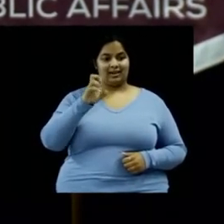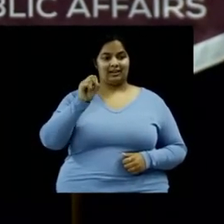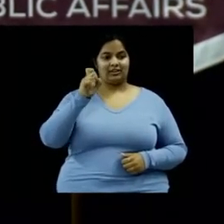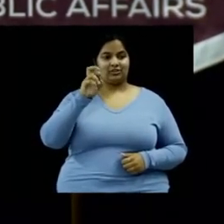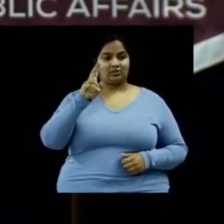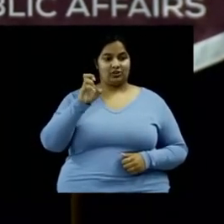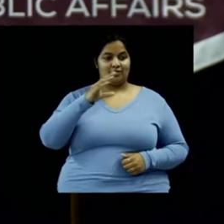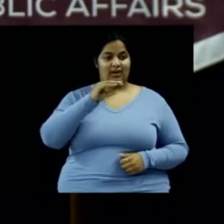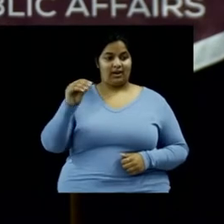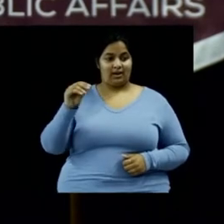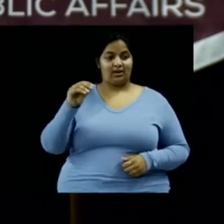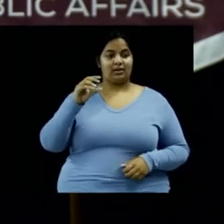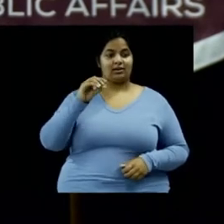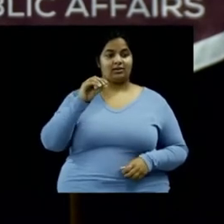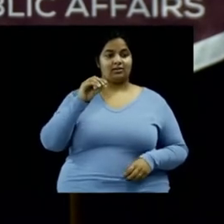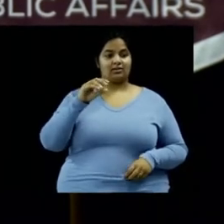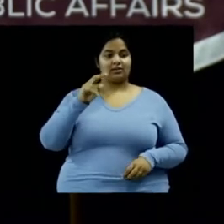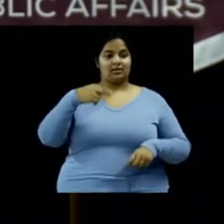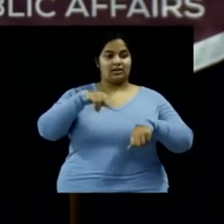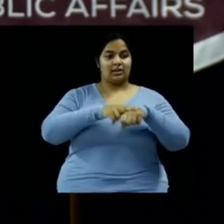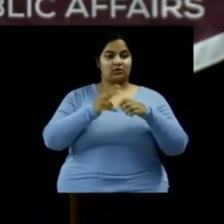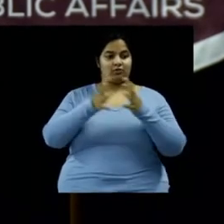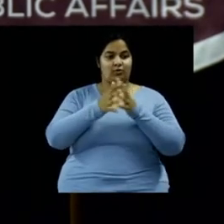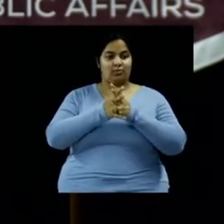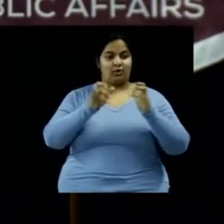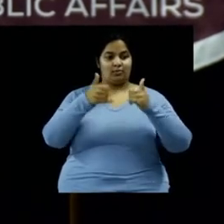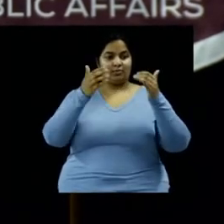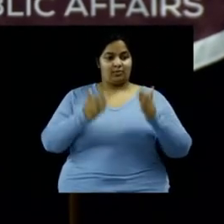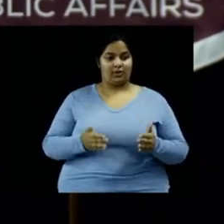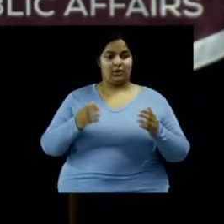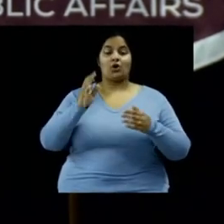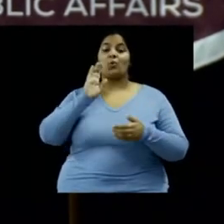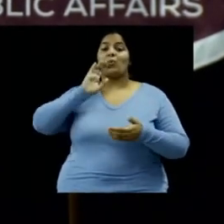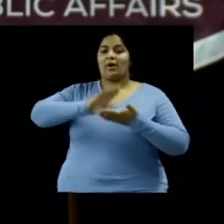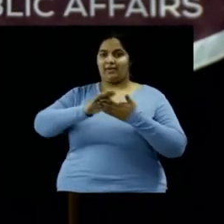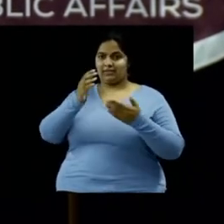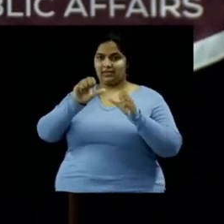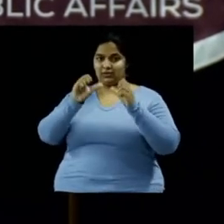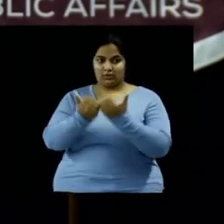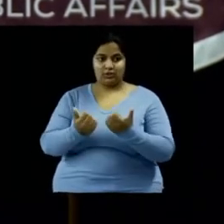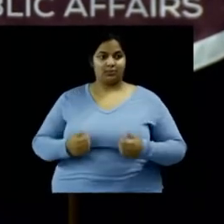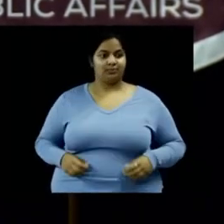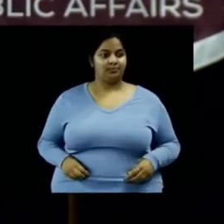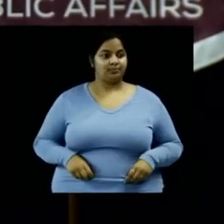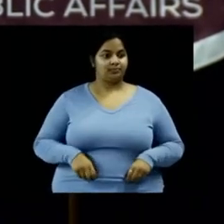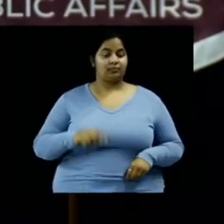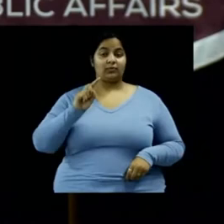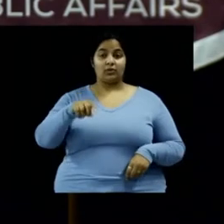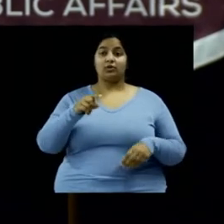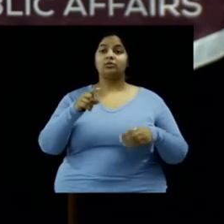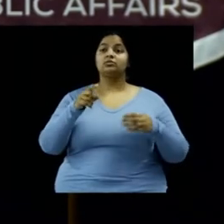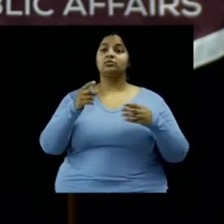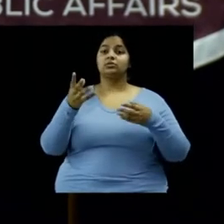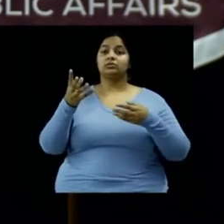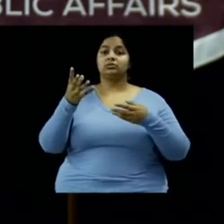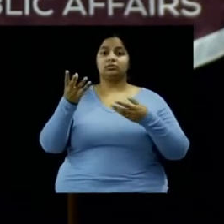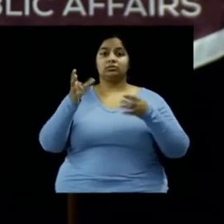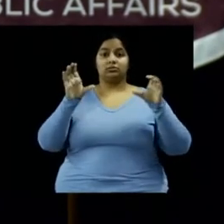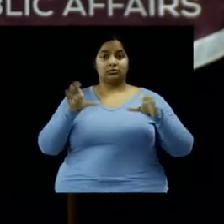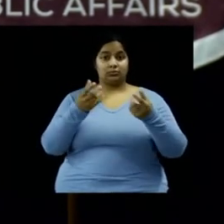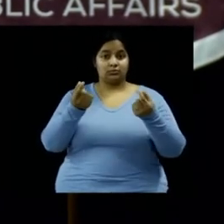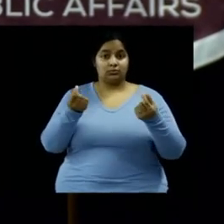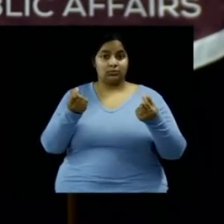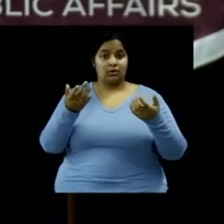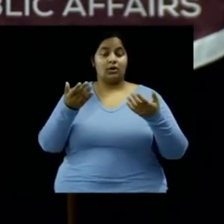Player Wives Association and Threads. The Newman family's philanthropic activities include working with the